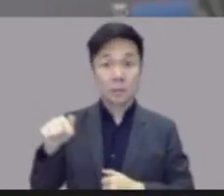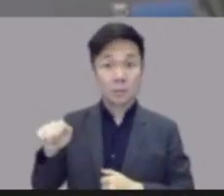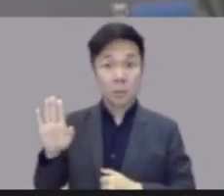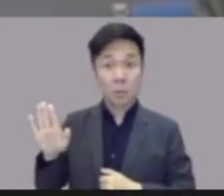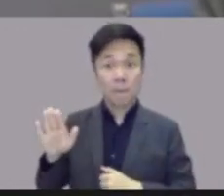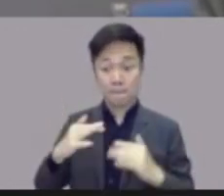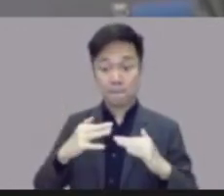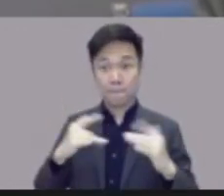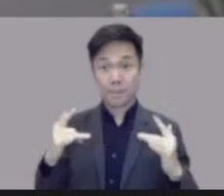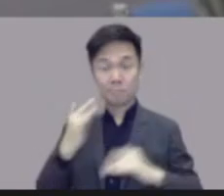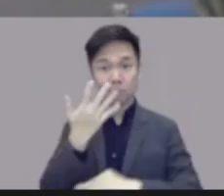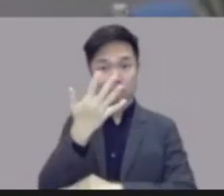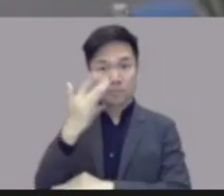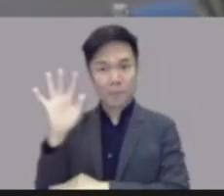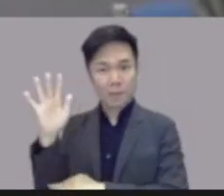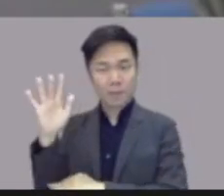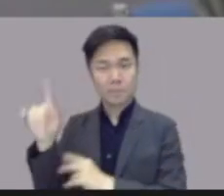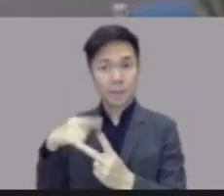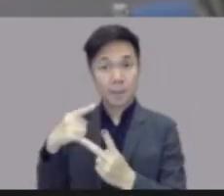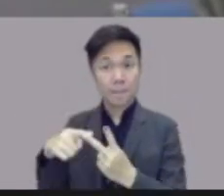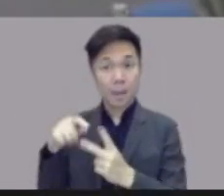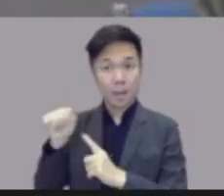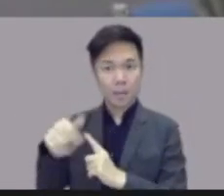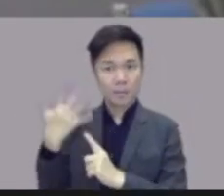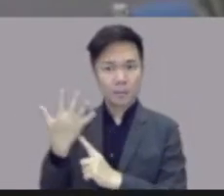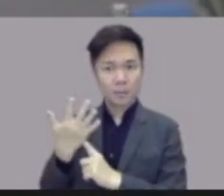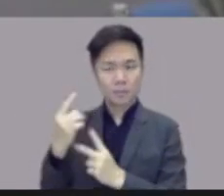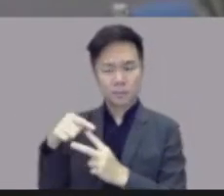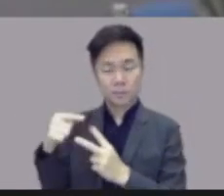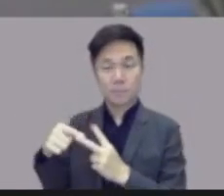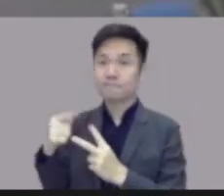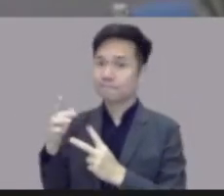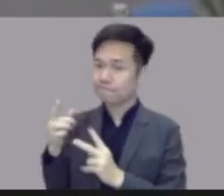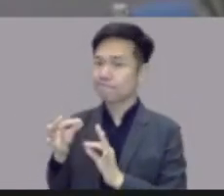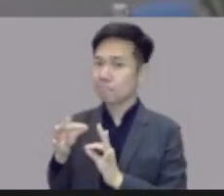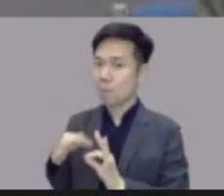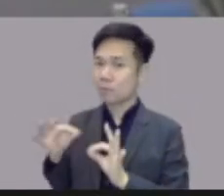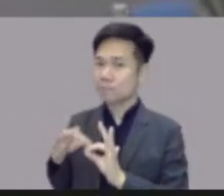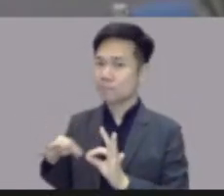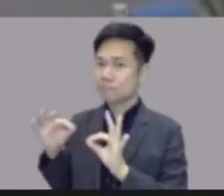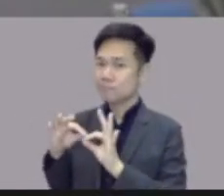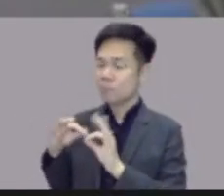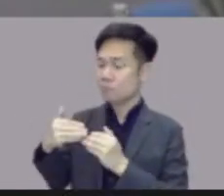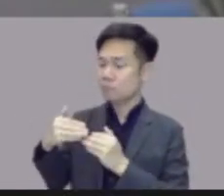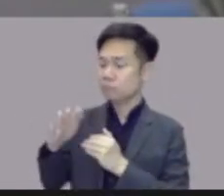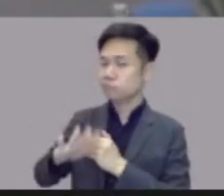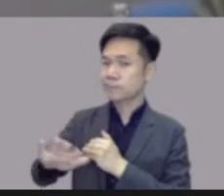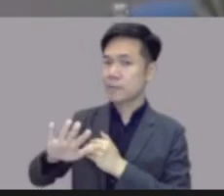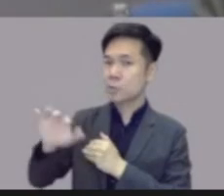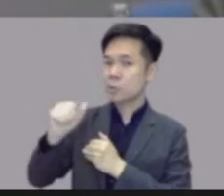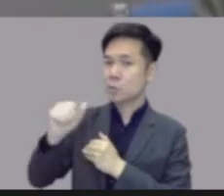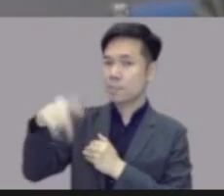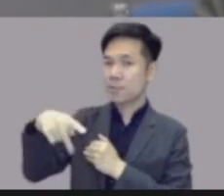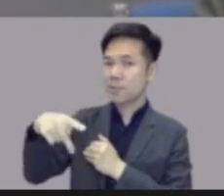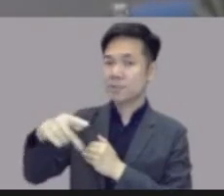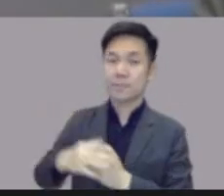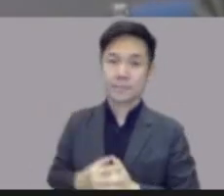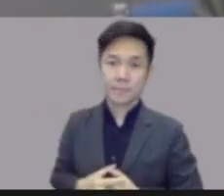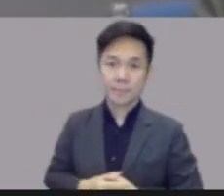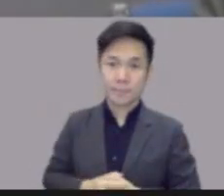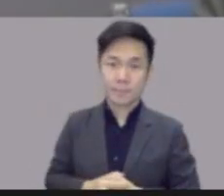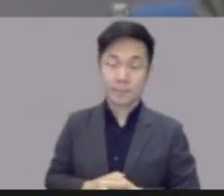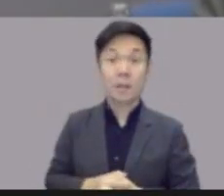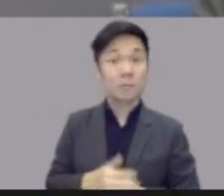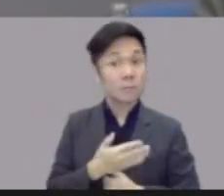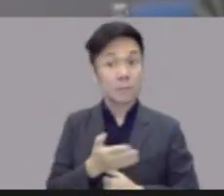and ecosystem services and sdg is very important for AJ and Pacific the region is the center of global global economic